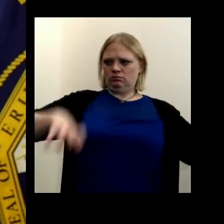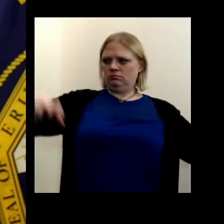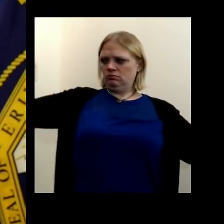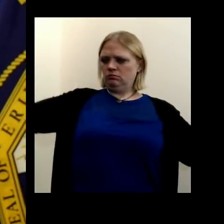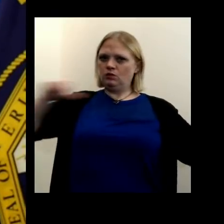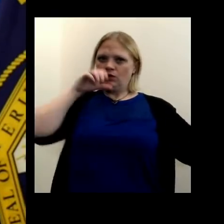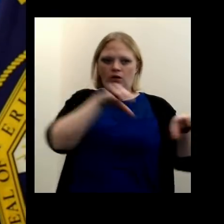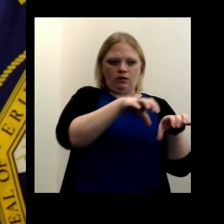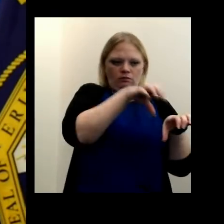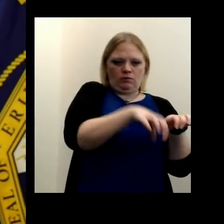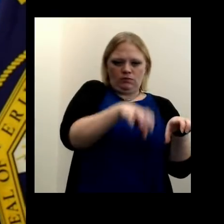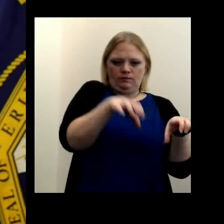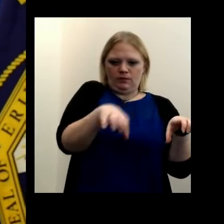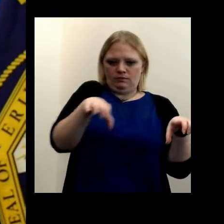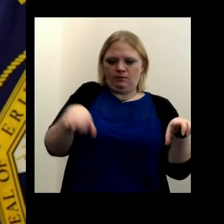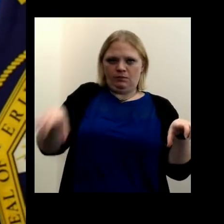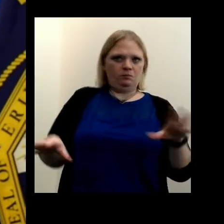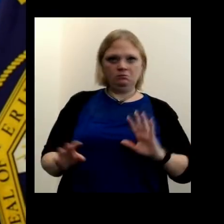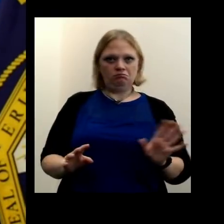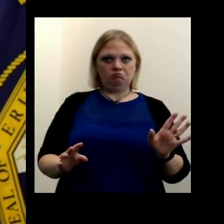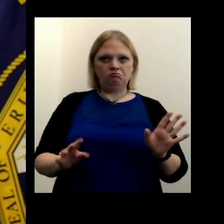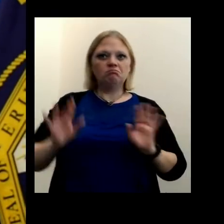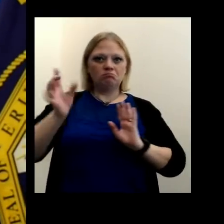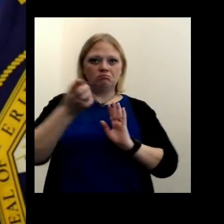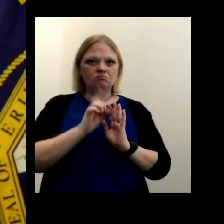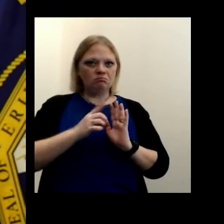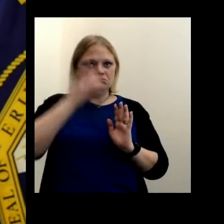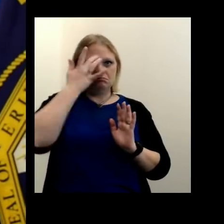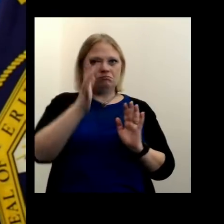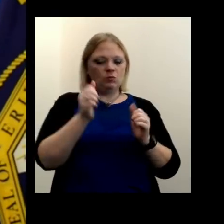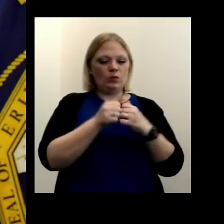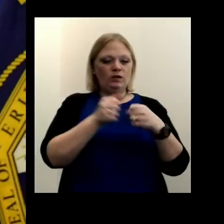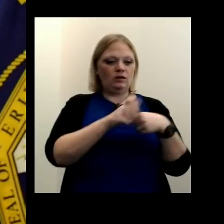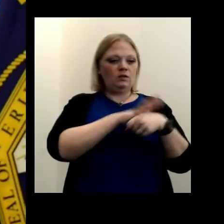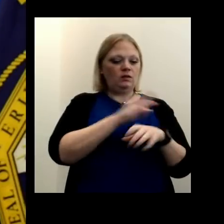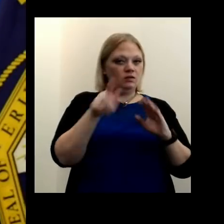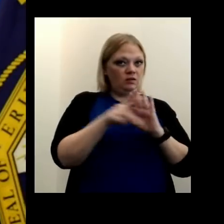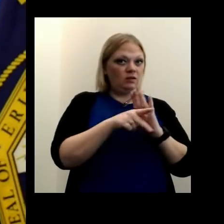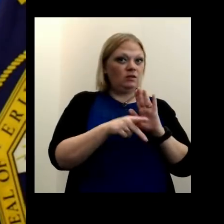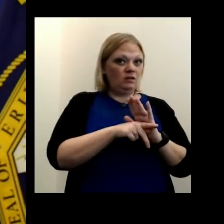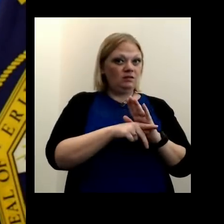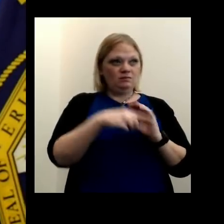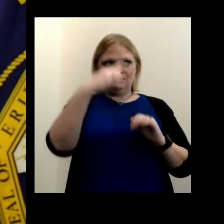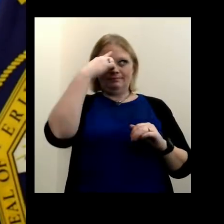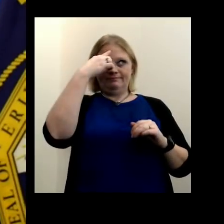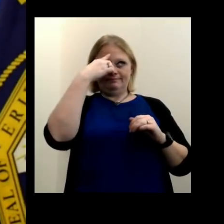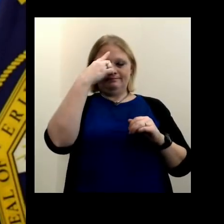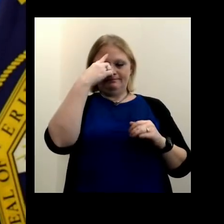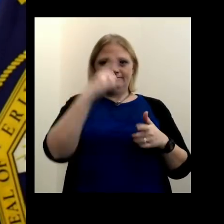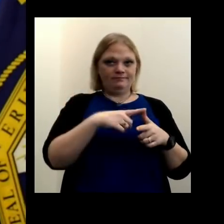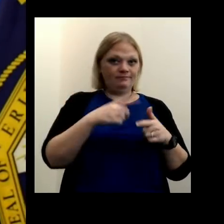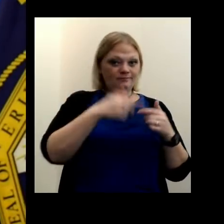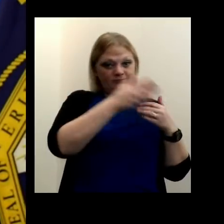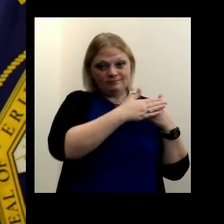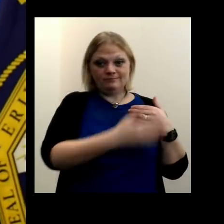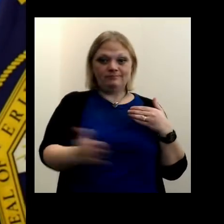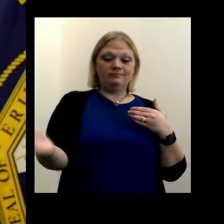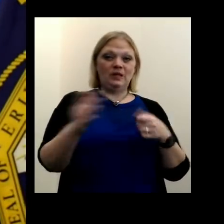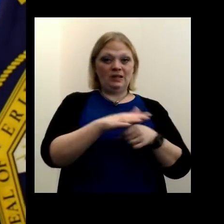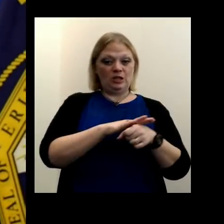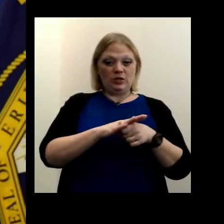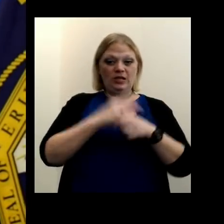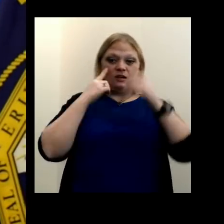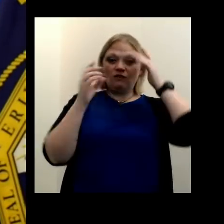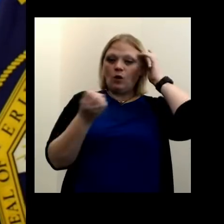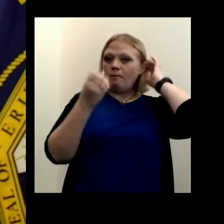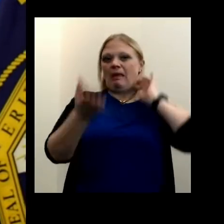all on top of each other. So this has been designed with COVID-19 protocols in mind. And then going forward, it will be the location for